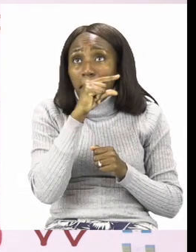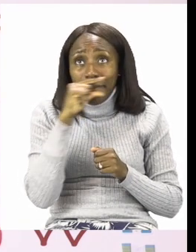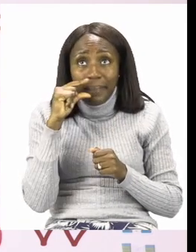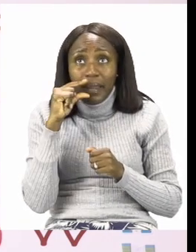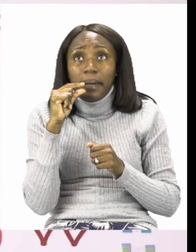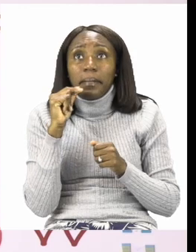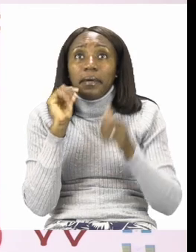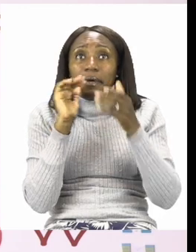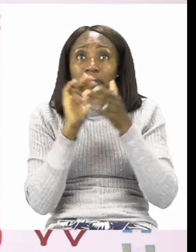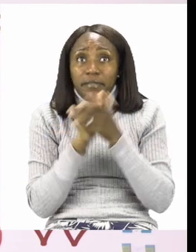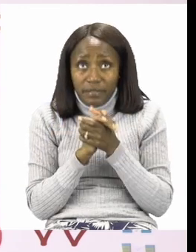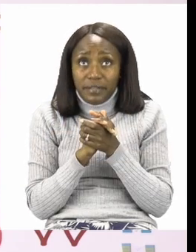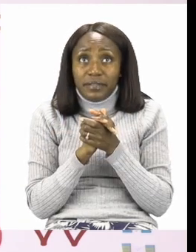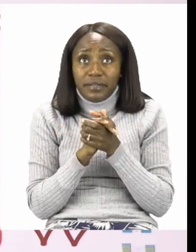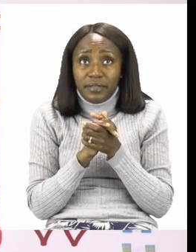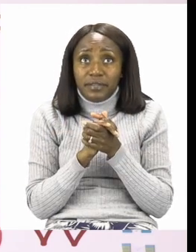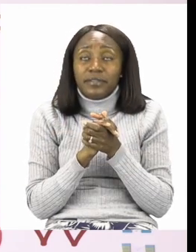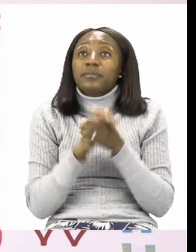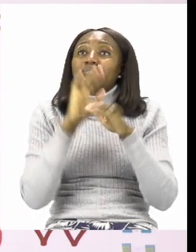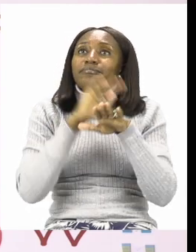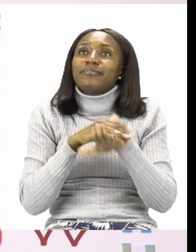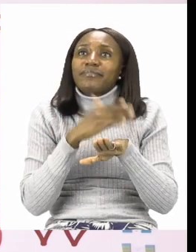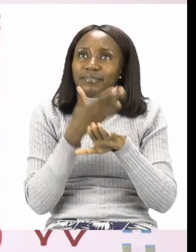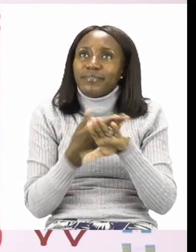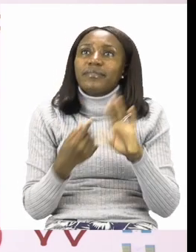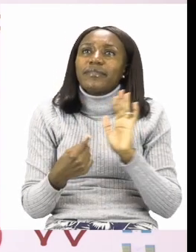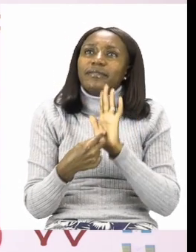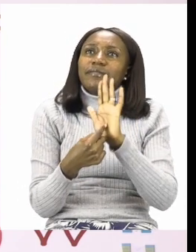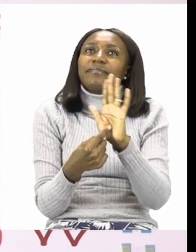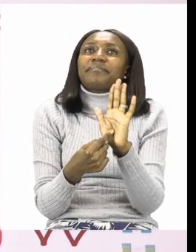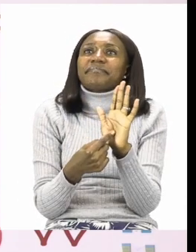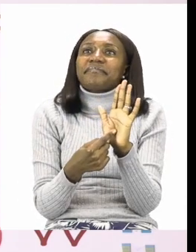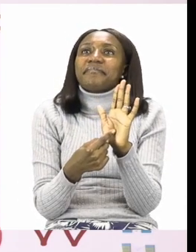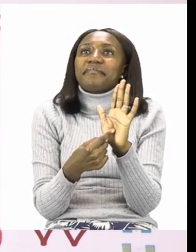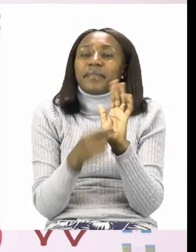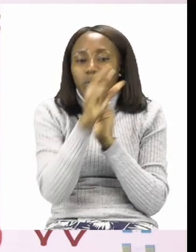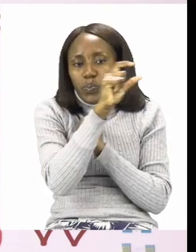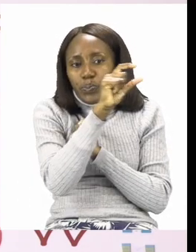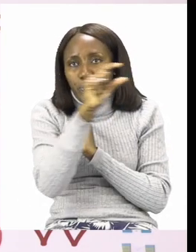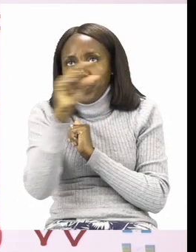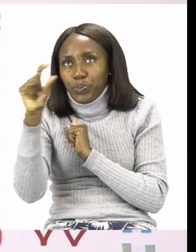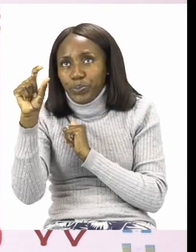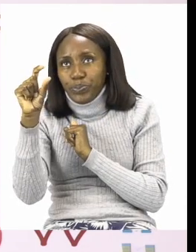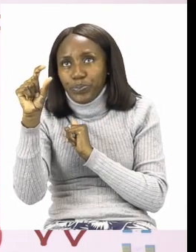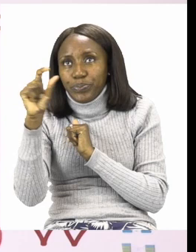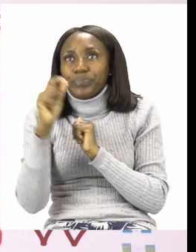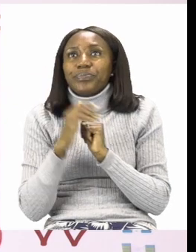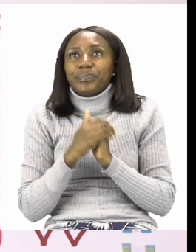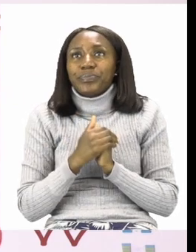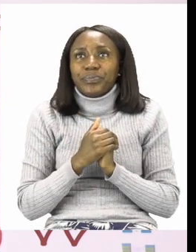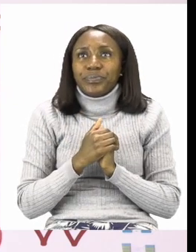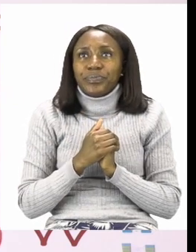am going to make an example of a sentence with each word.